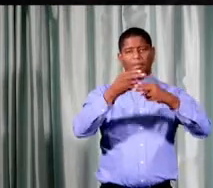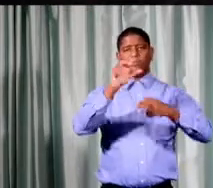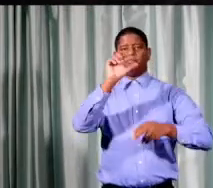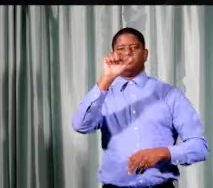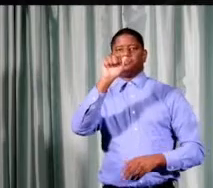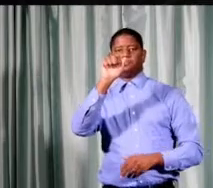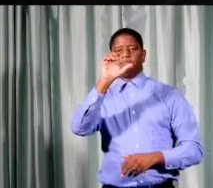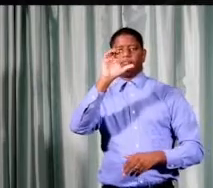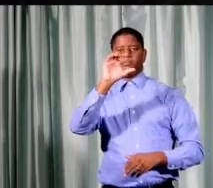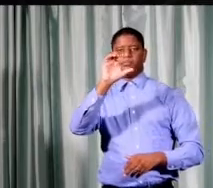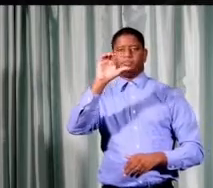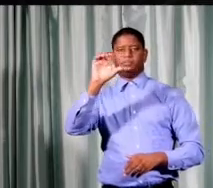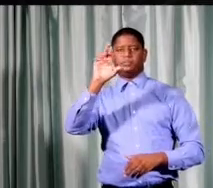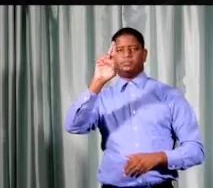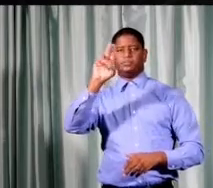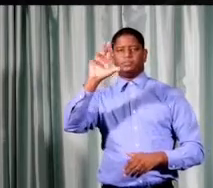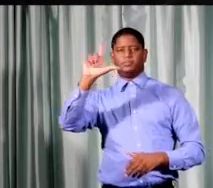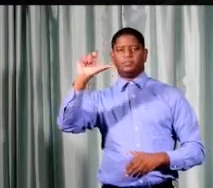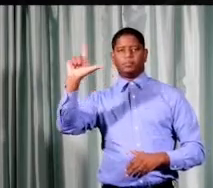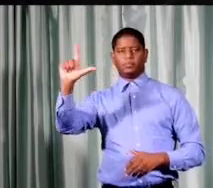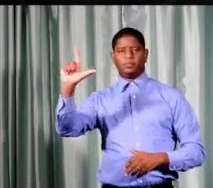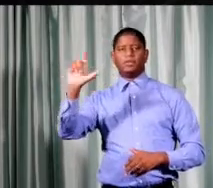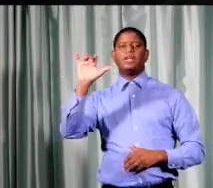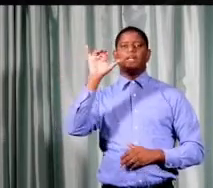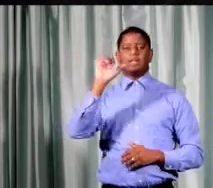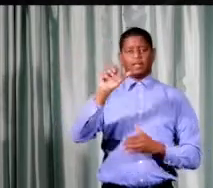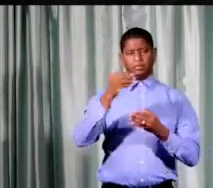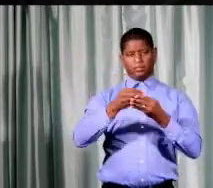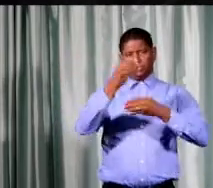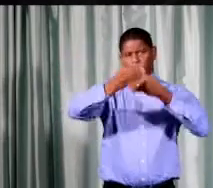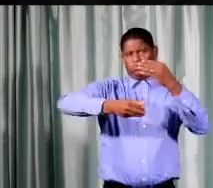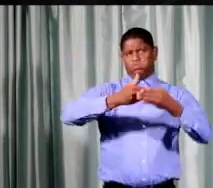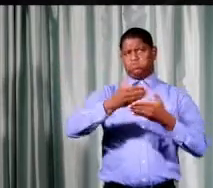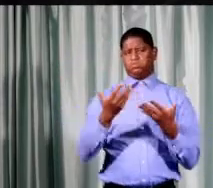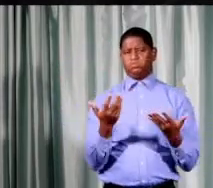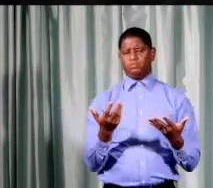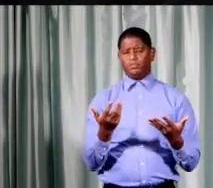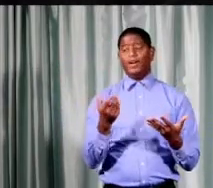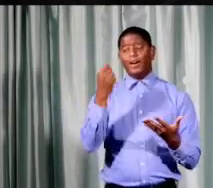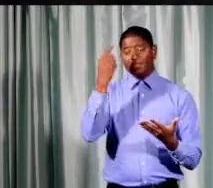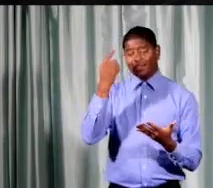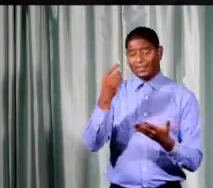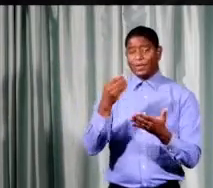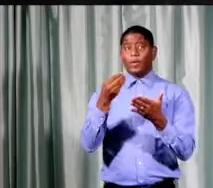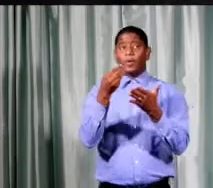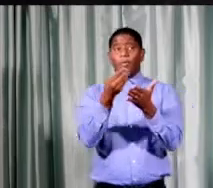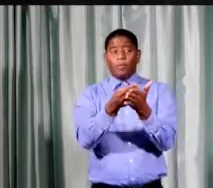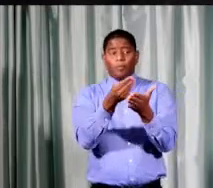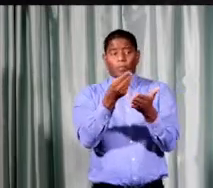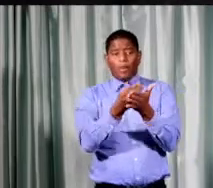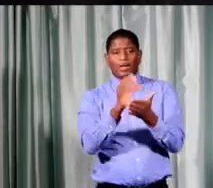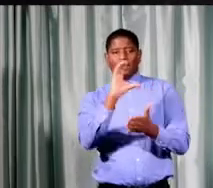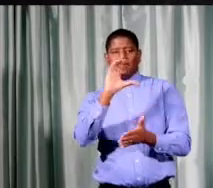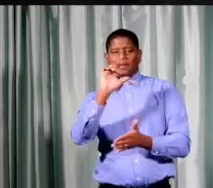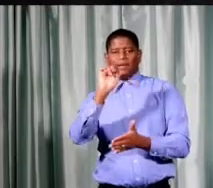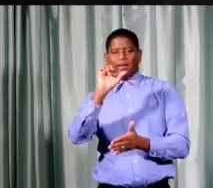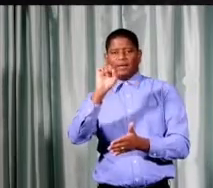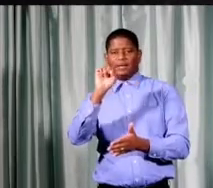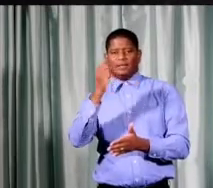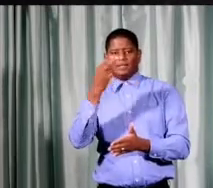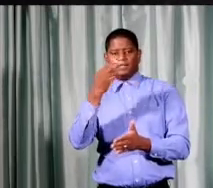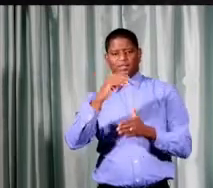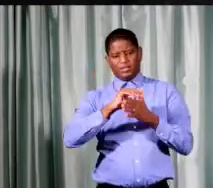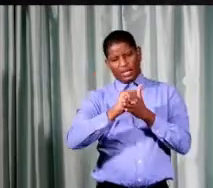Because cash accounting can't handle the complications of your